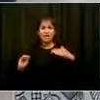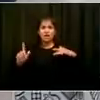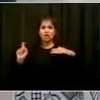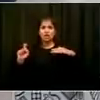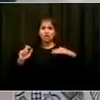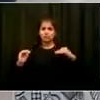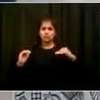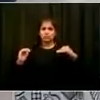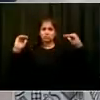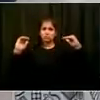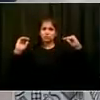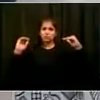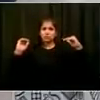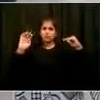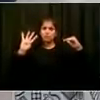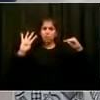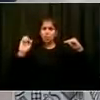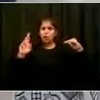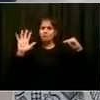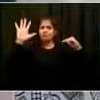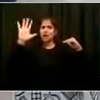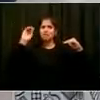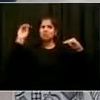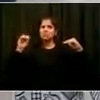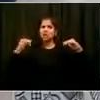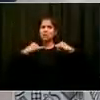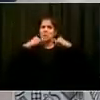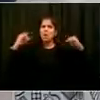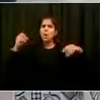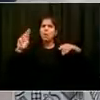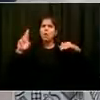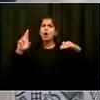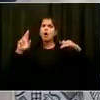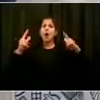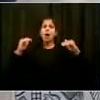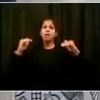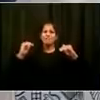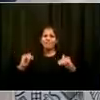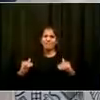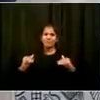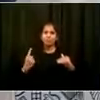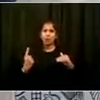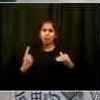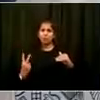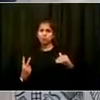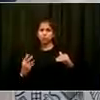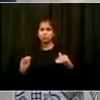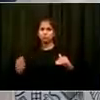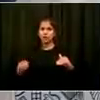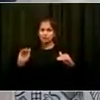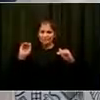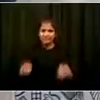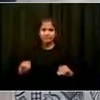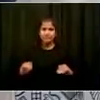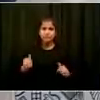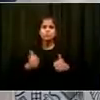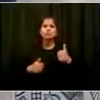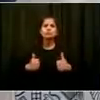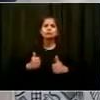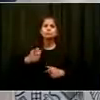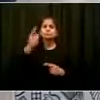higher standards and working with the state and other stakeholders on that. And I think it's self-evident from the numbers we're seeing why we need